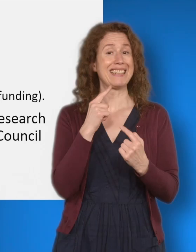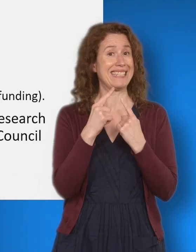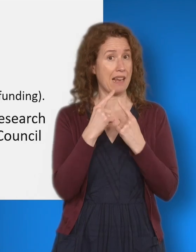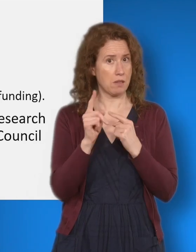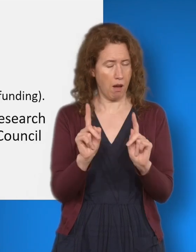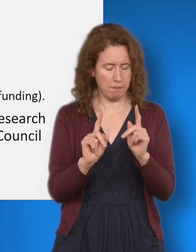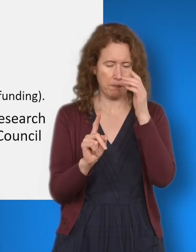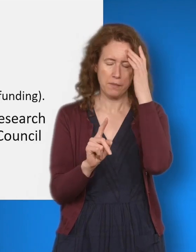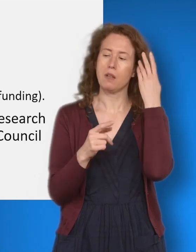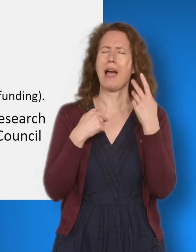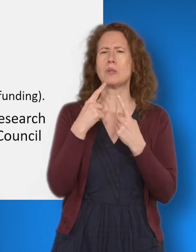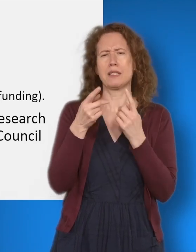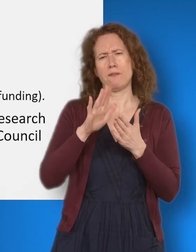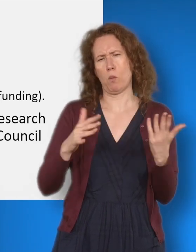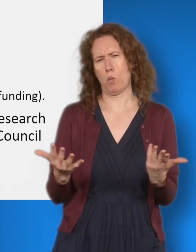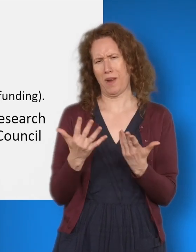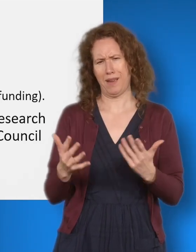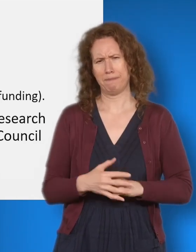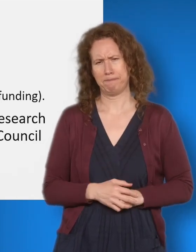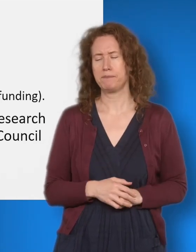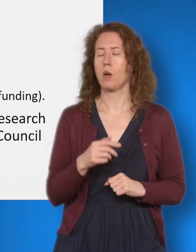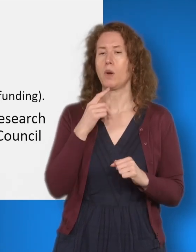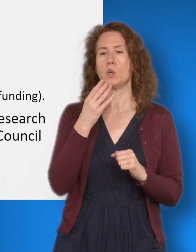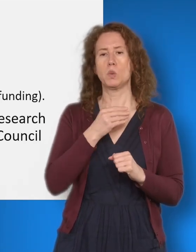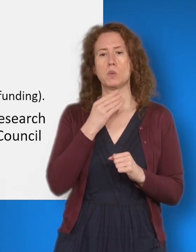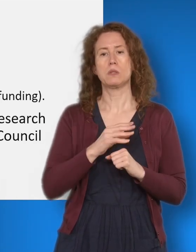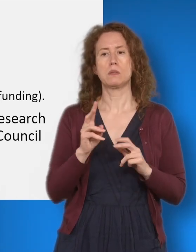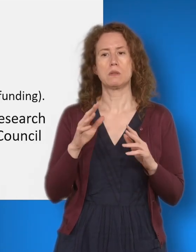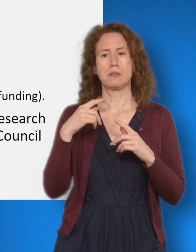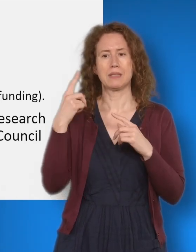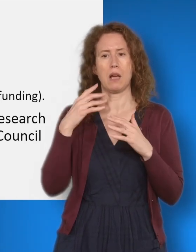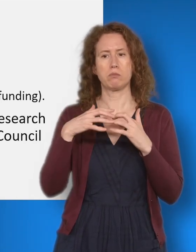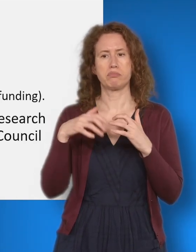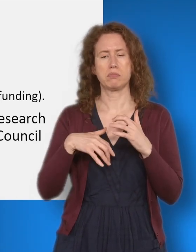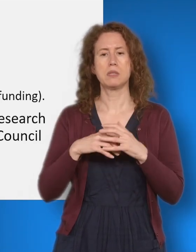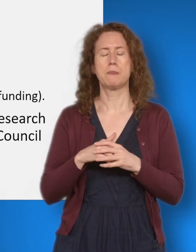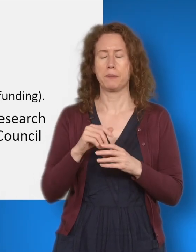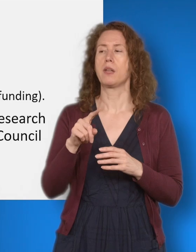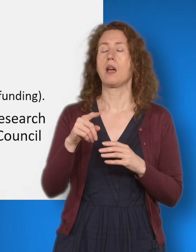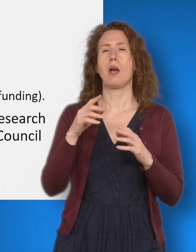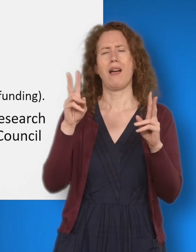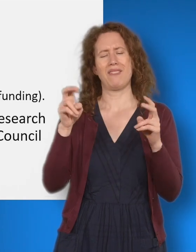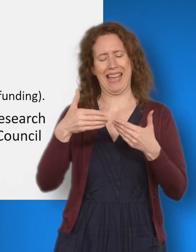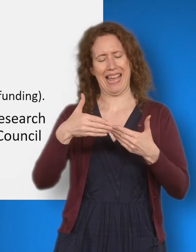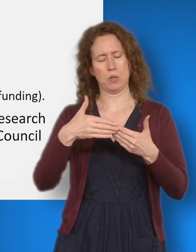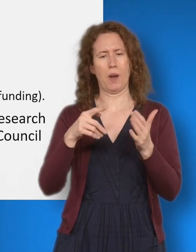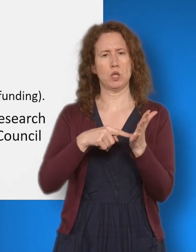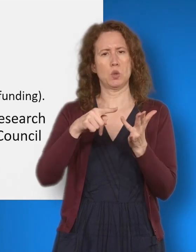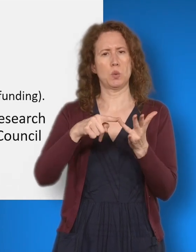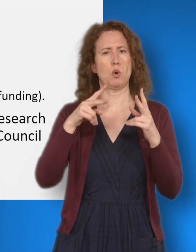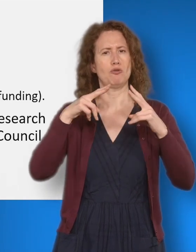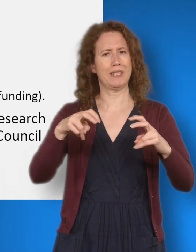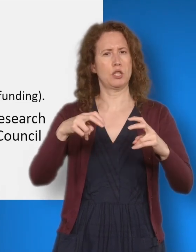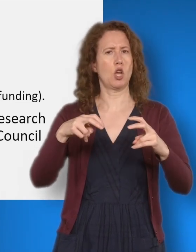we draw on the data from the Gateway to Research platform, which